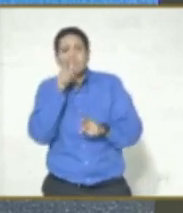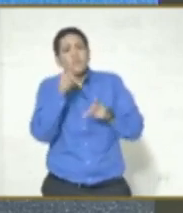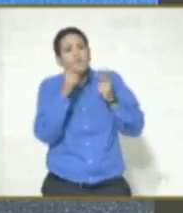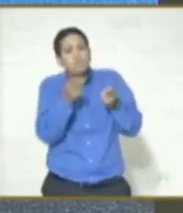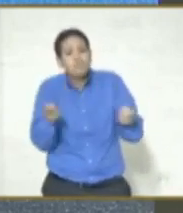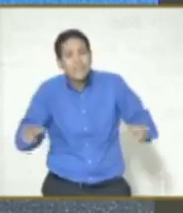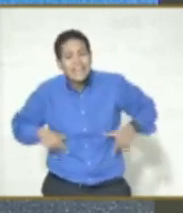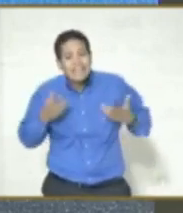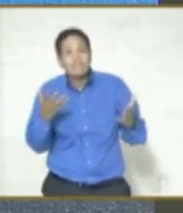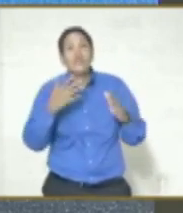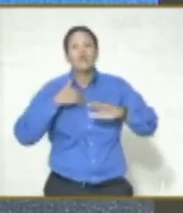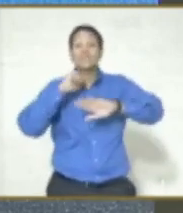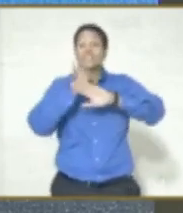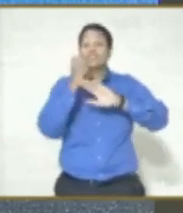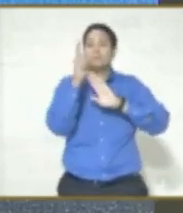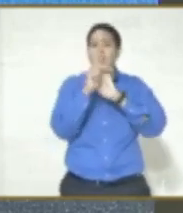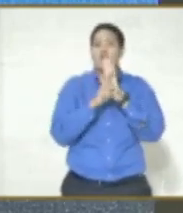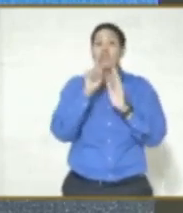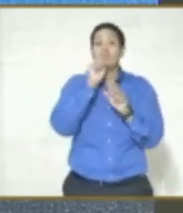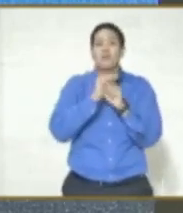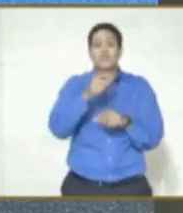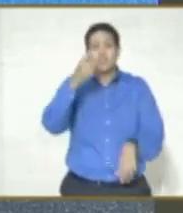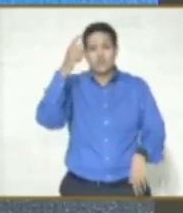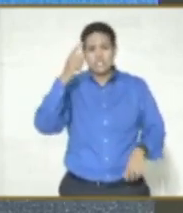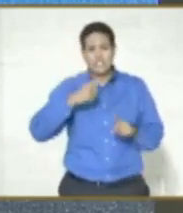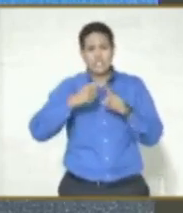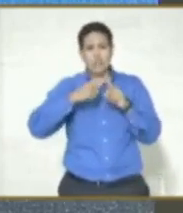so everybody who enters, their temperature is checked.